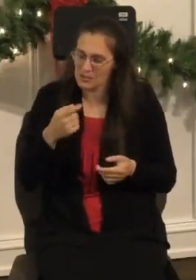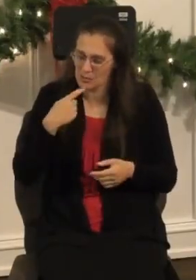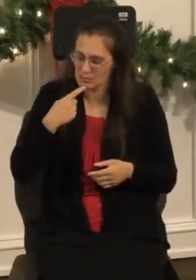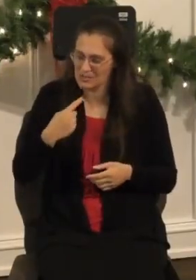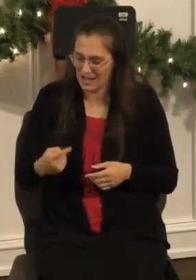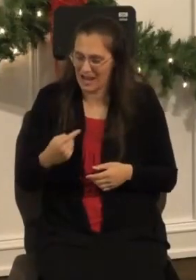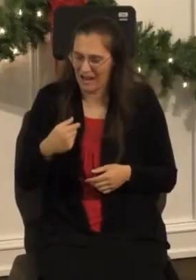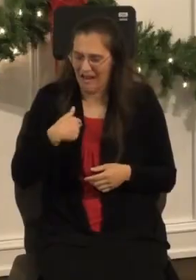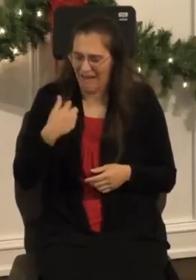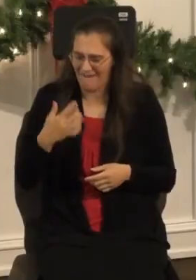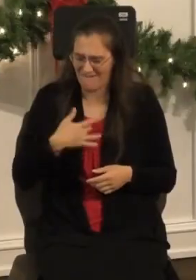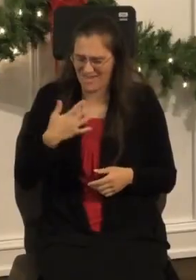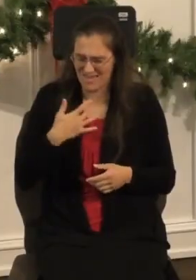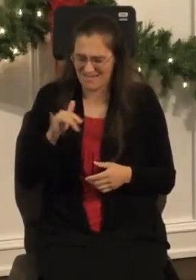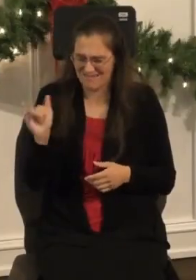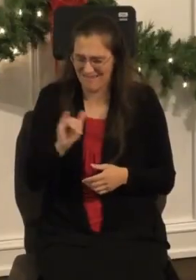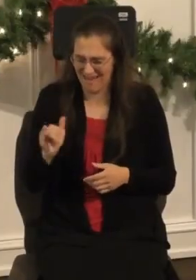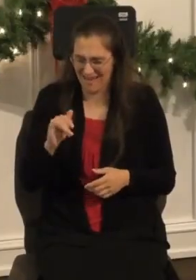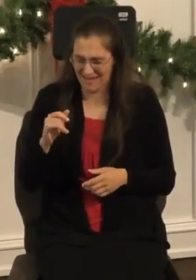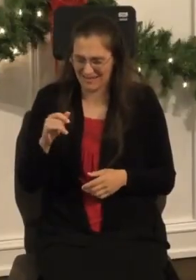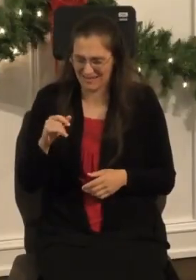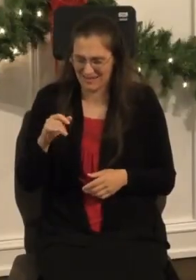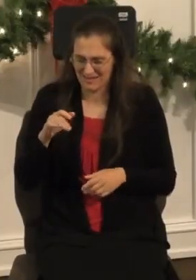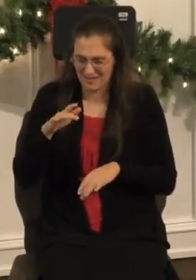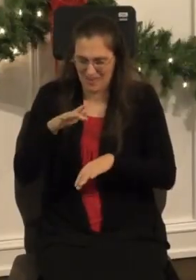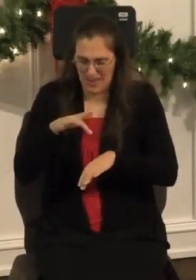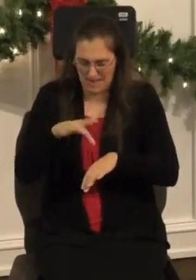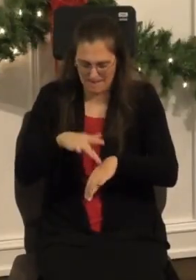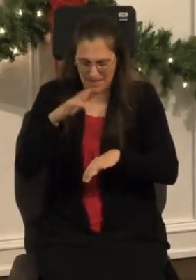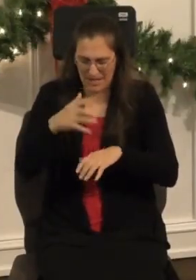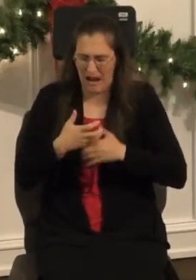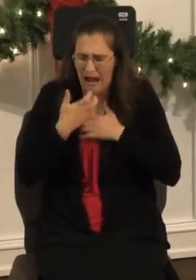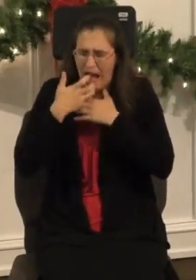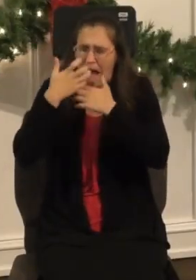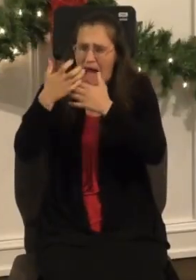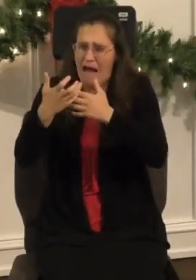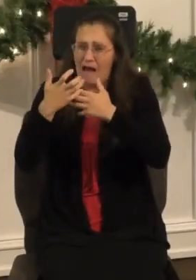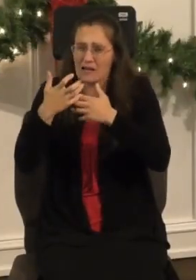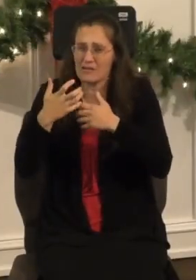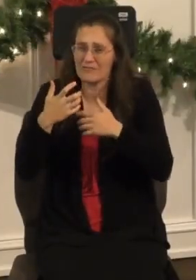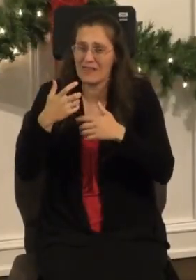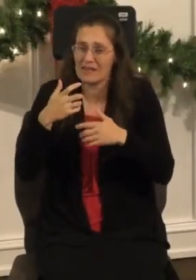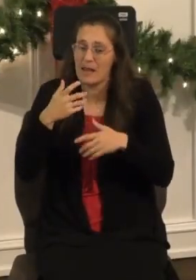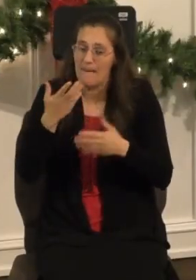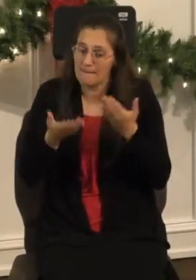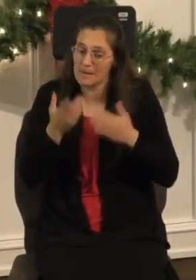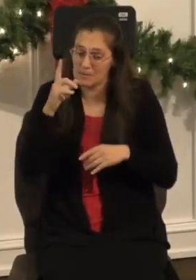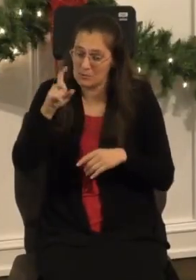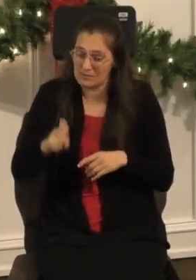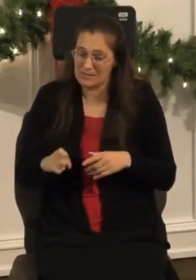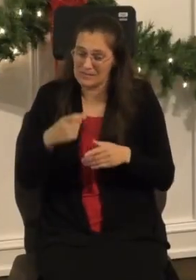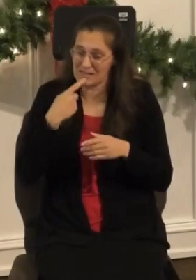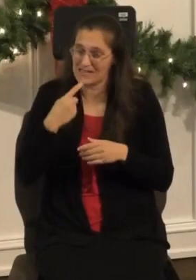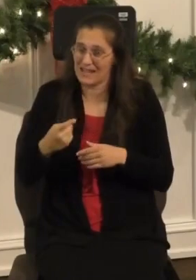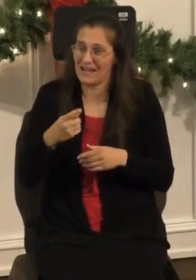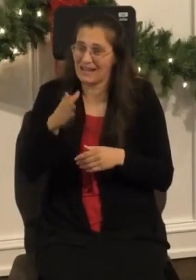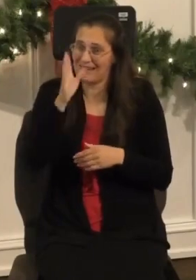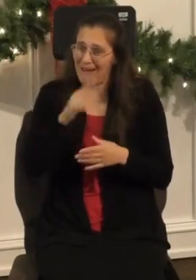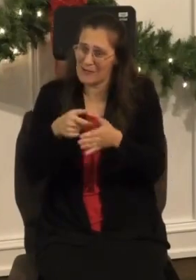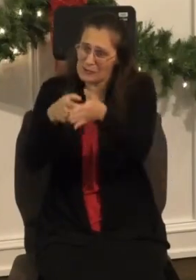out. Maybe I need to stop and say, wait, is there something happening in me that I need to ask God to show me what to